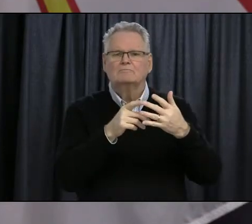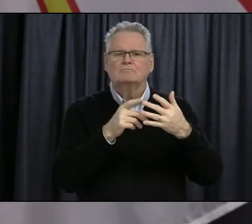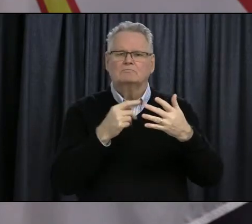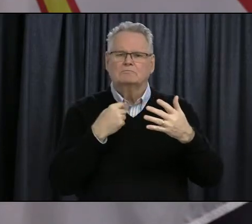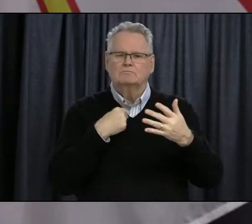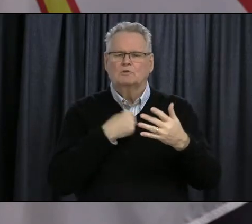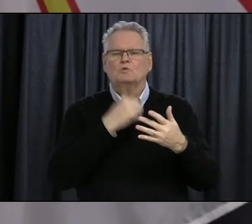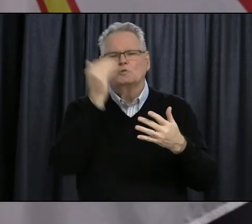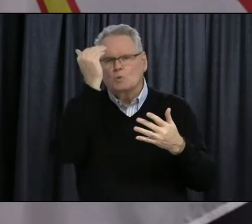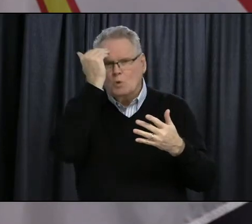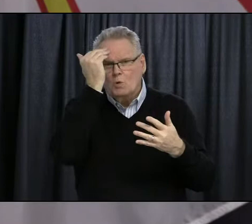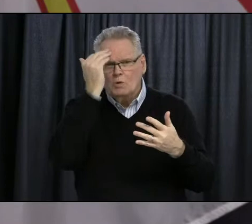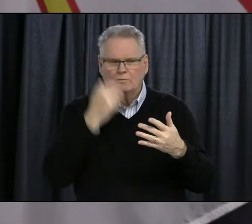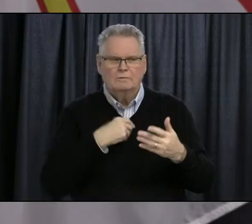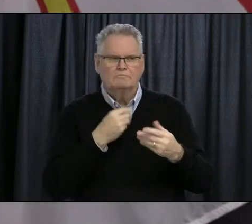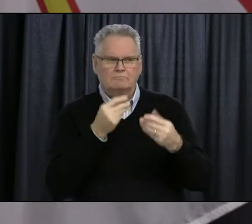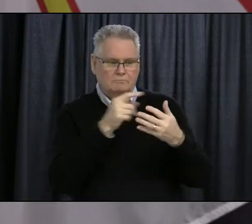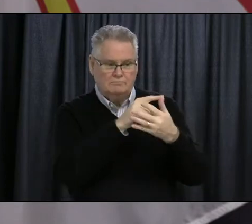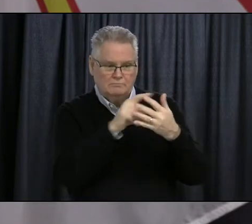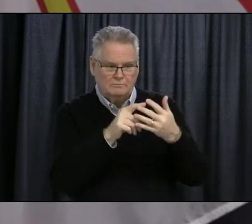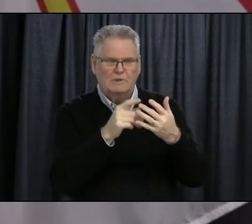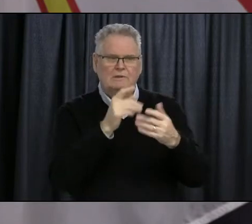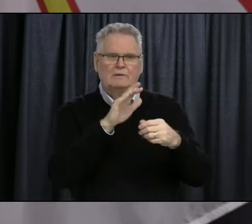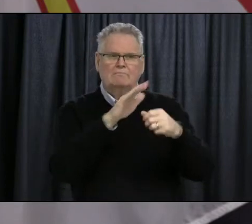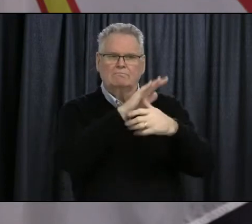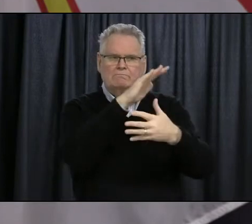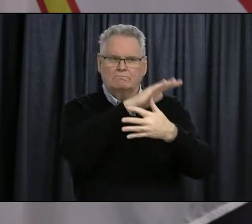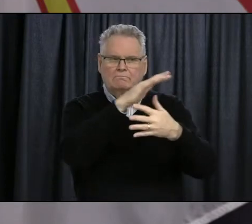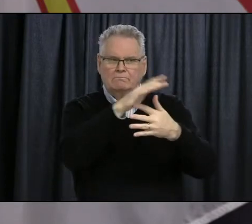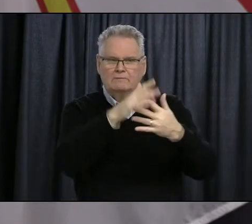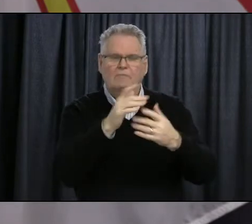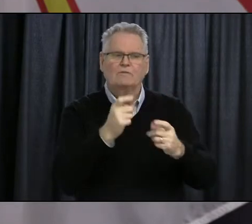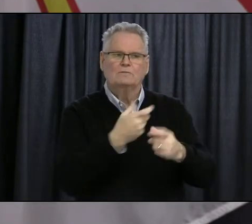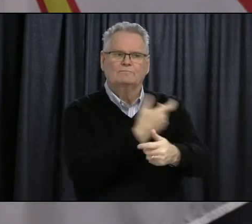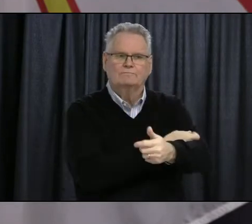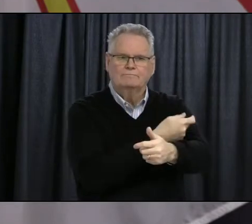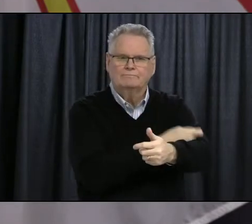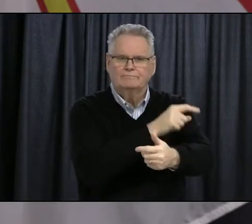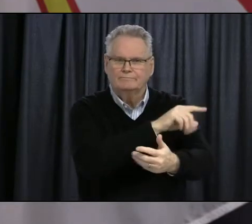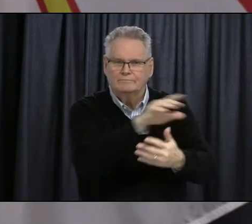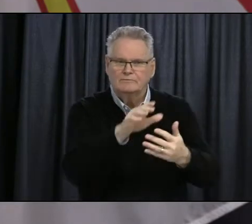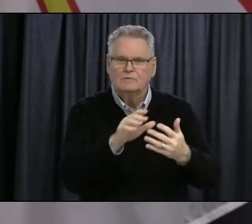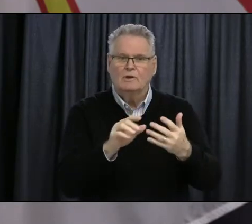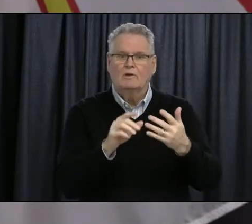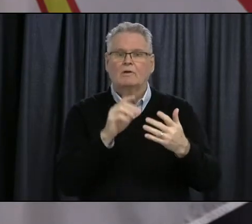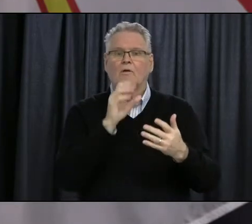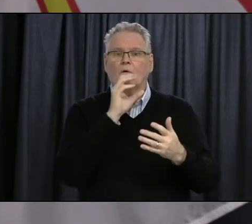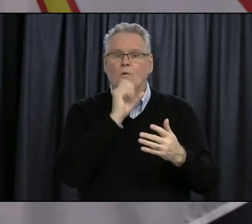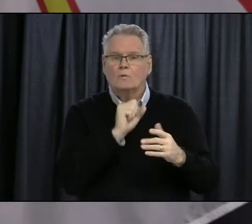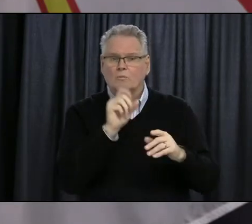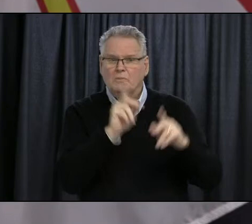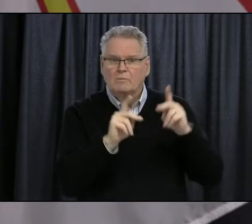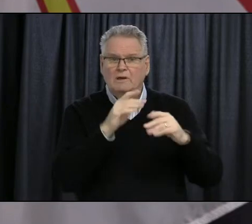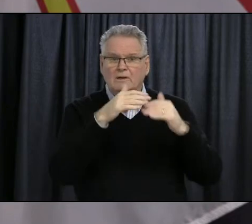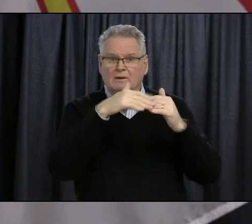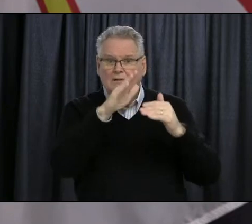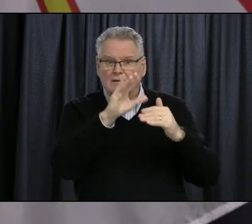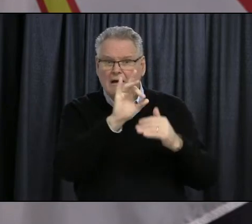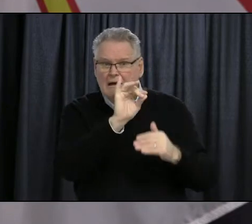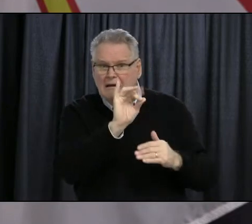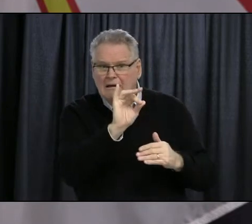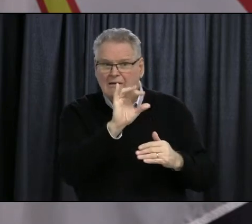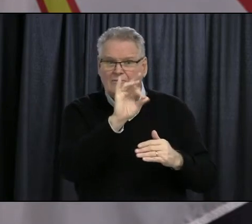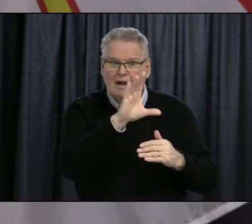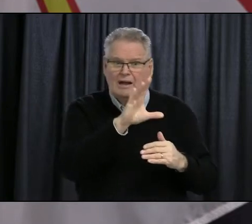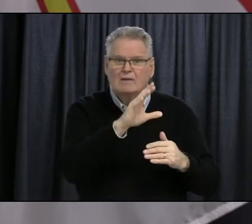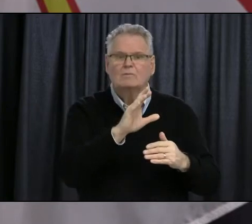With regards to some people who are 80 and above or 85 and above, certainly we'll be making announcements when we're able to do